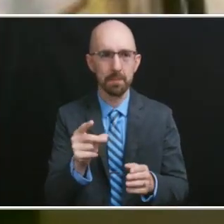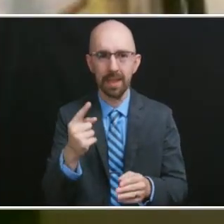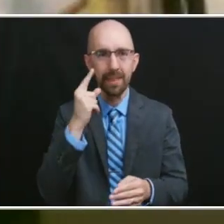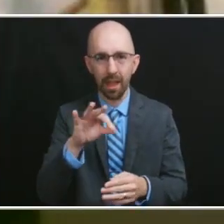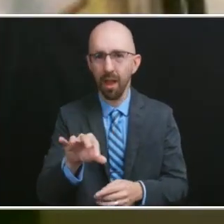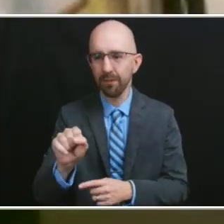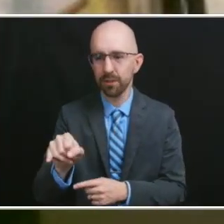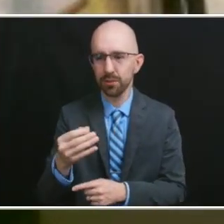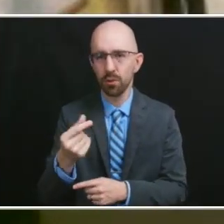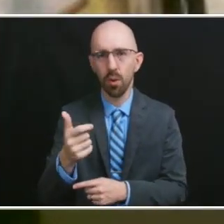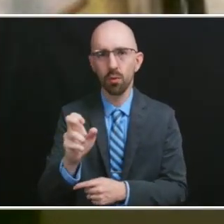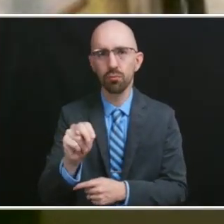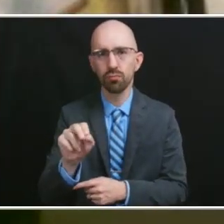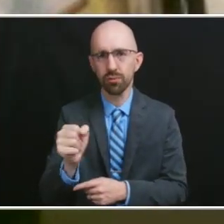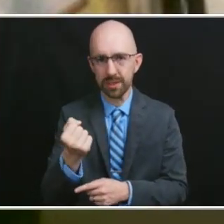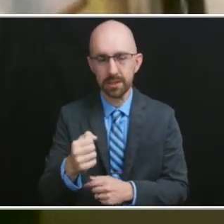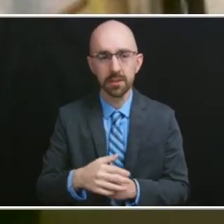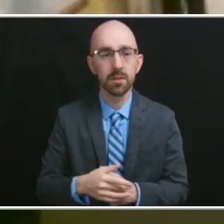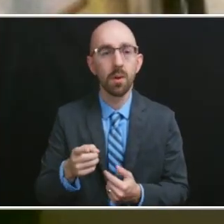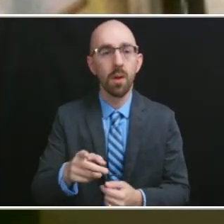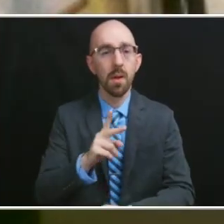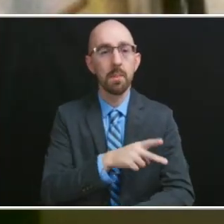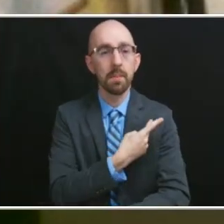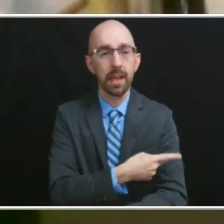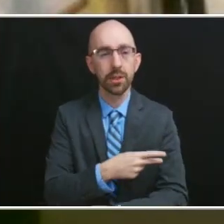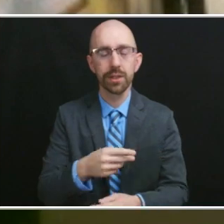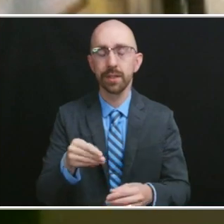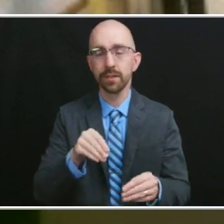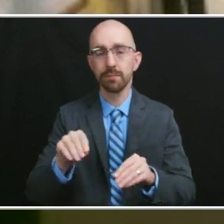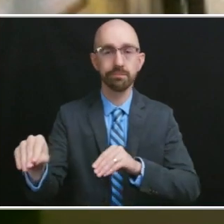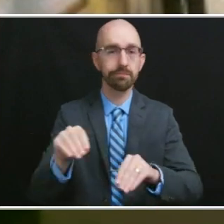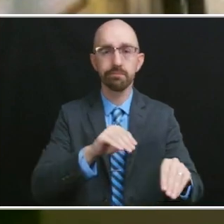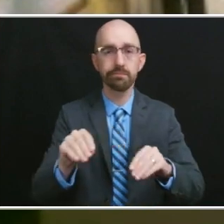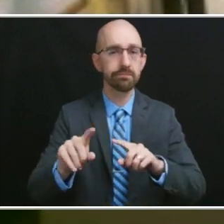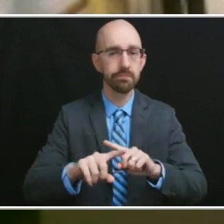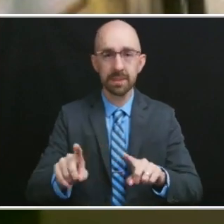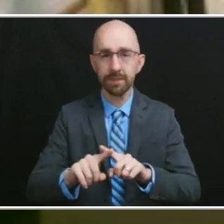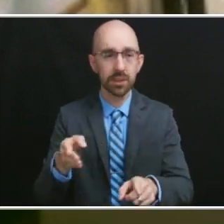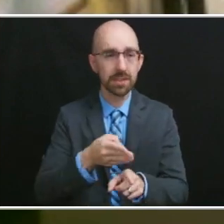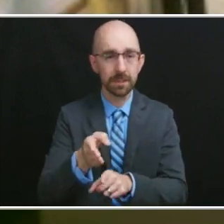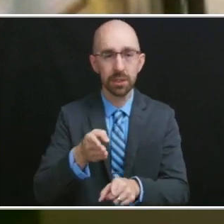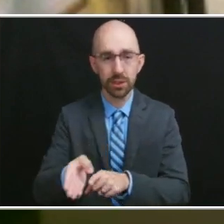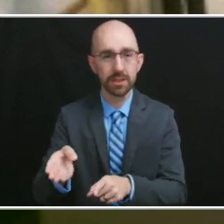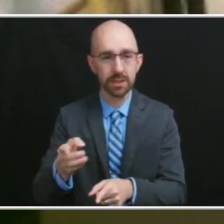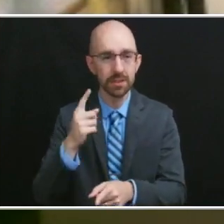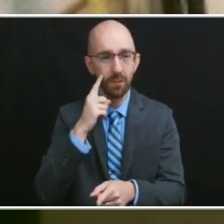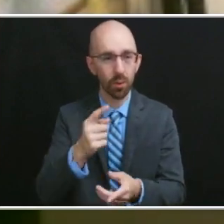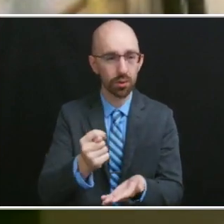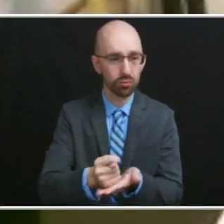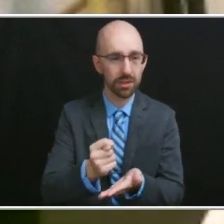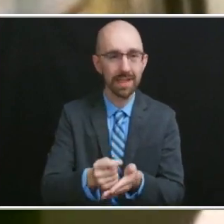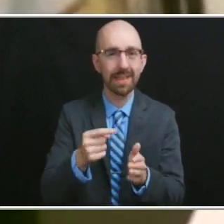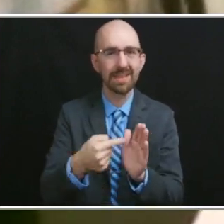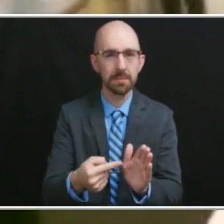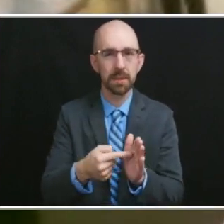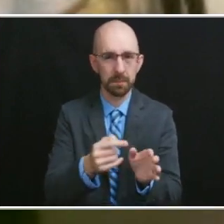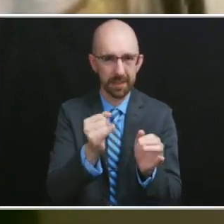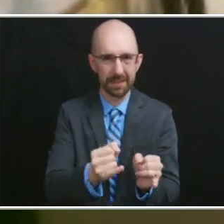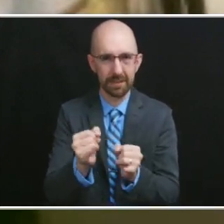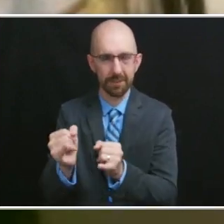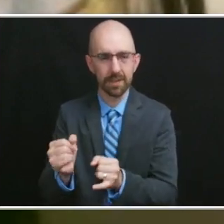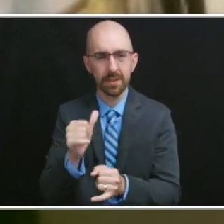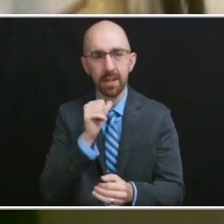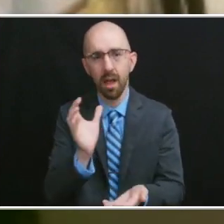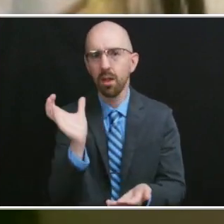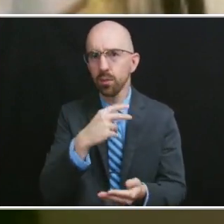So patients often get bounced between specialists for years treating individual symptoms. It is not unusual for someone to see a